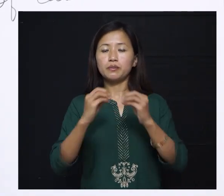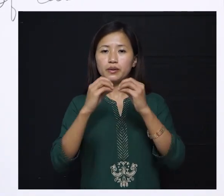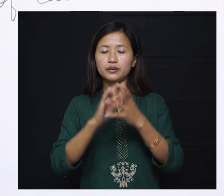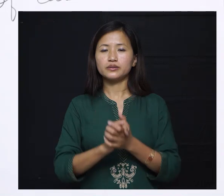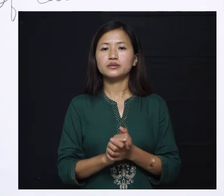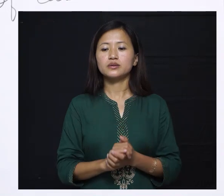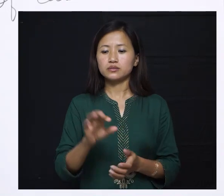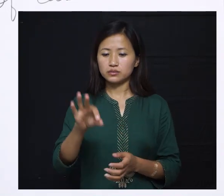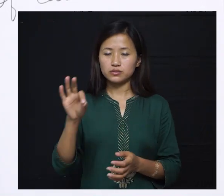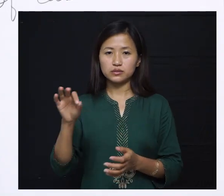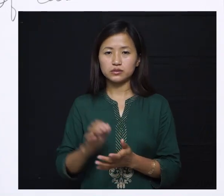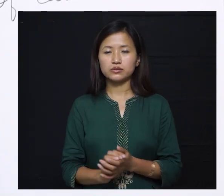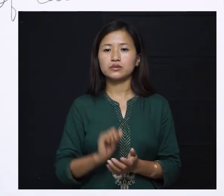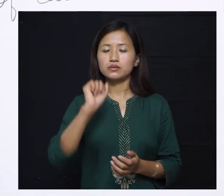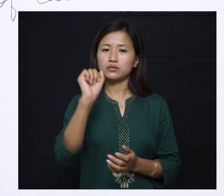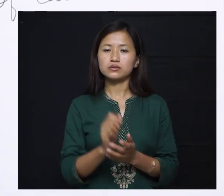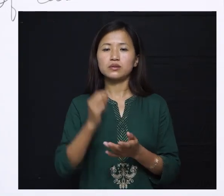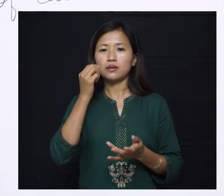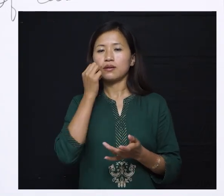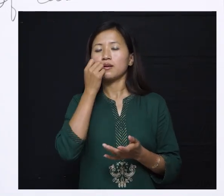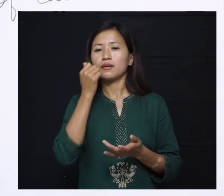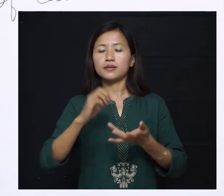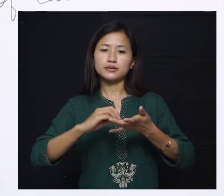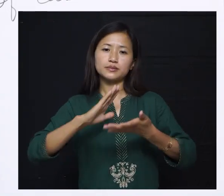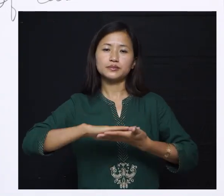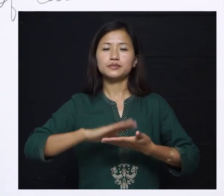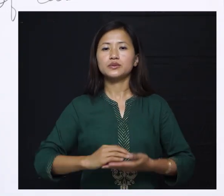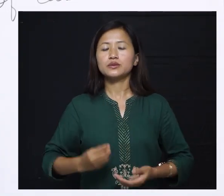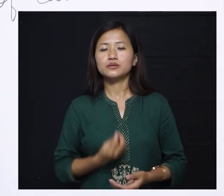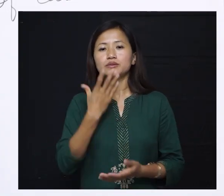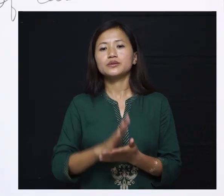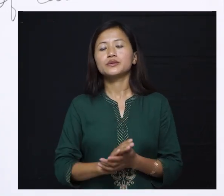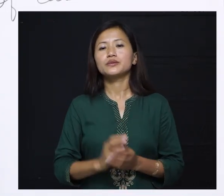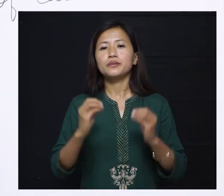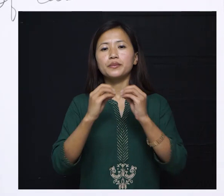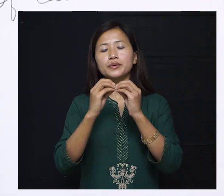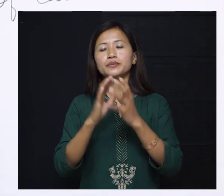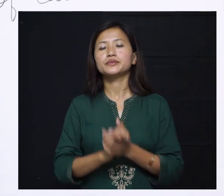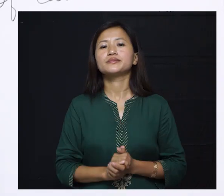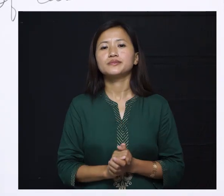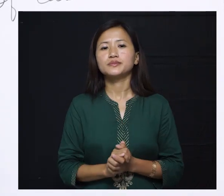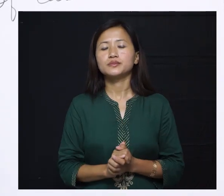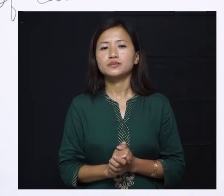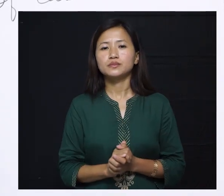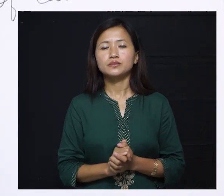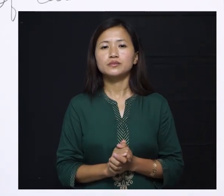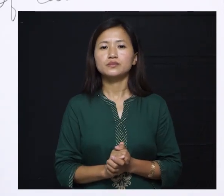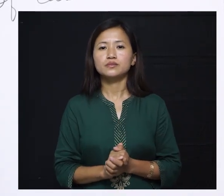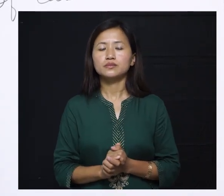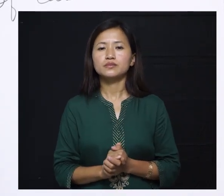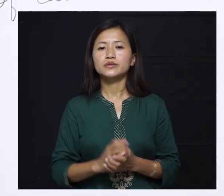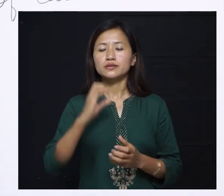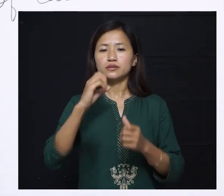the right to choose their own husband for their marriage. So that was only enjoyed by the Brahmin women. No